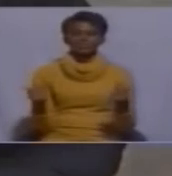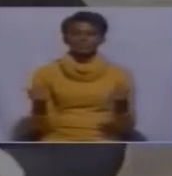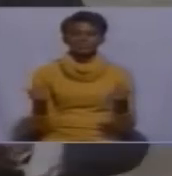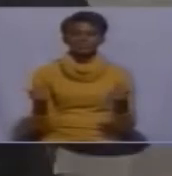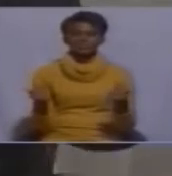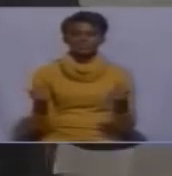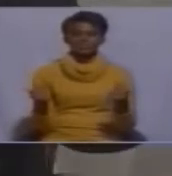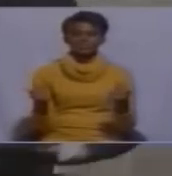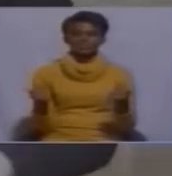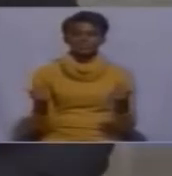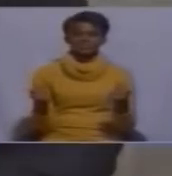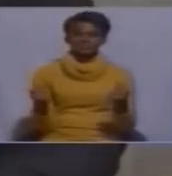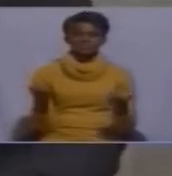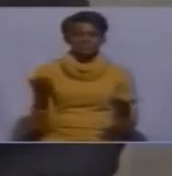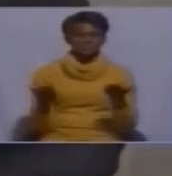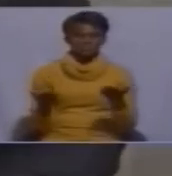maybe that is,